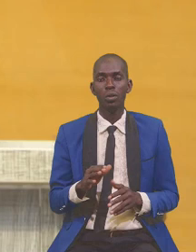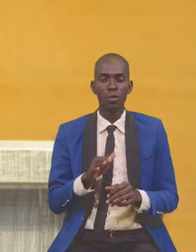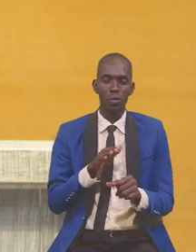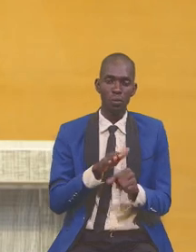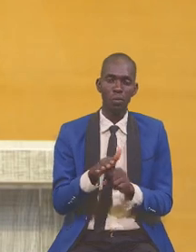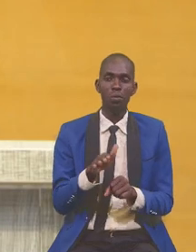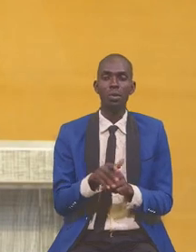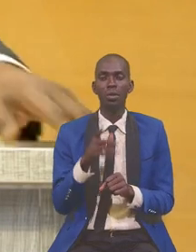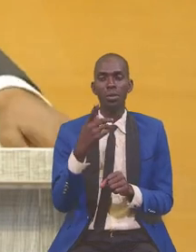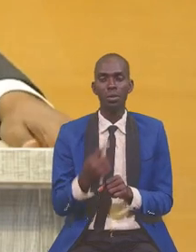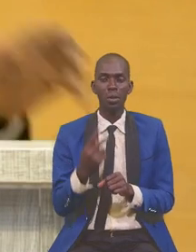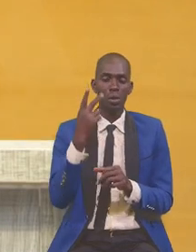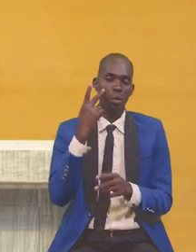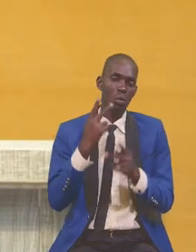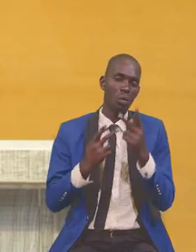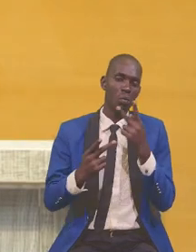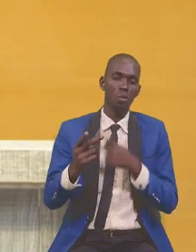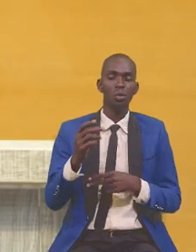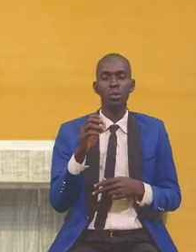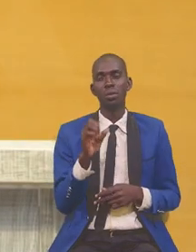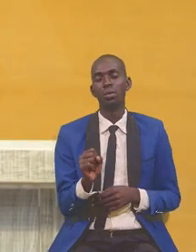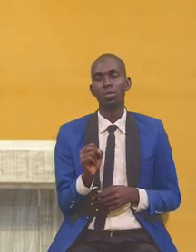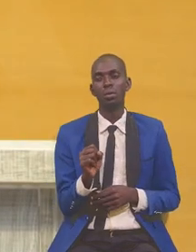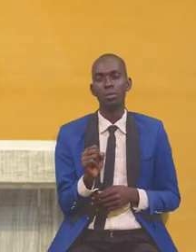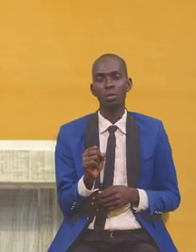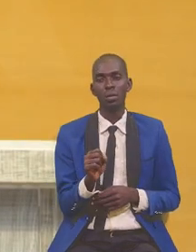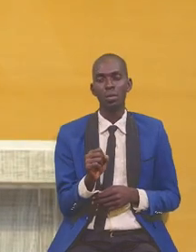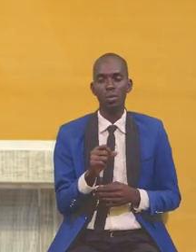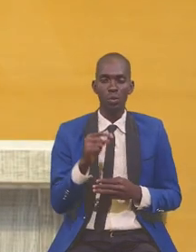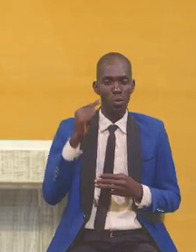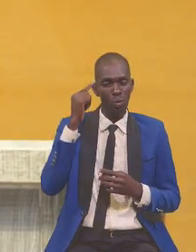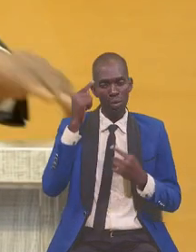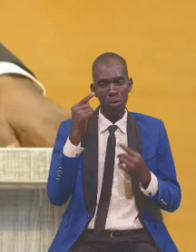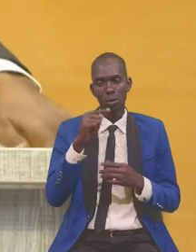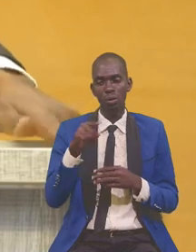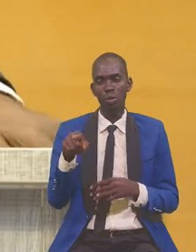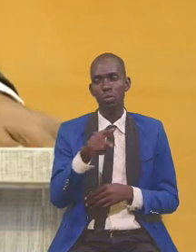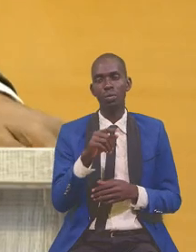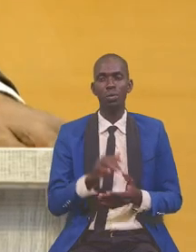fulfill the prophecy and prediction concerning you?